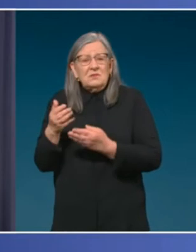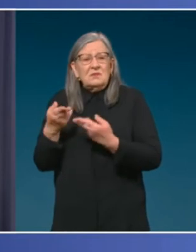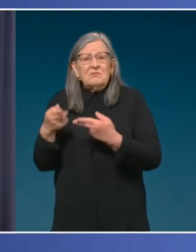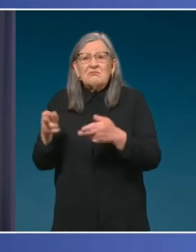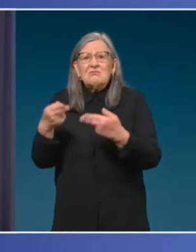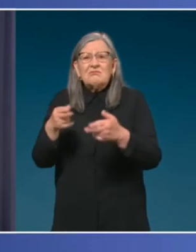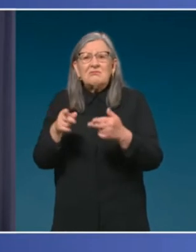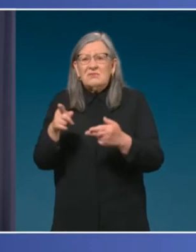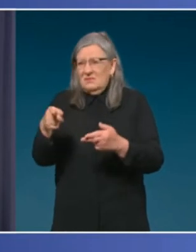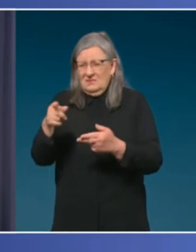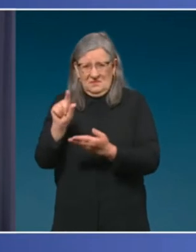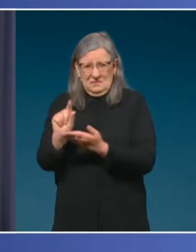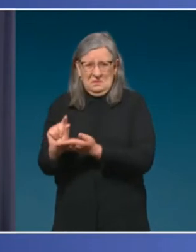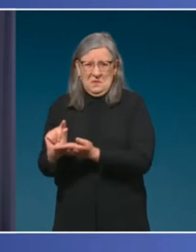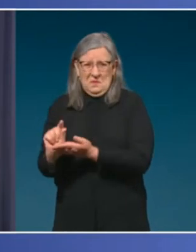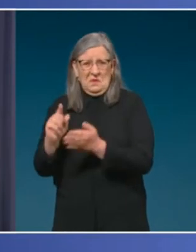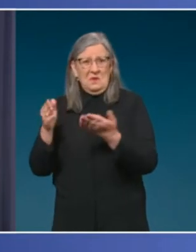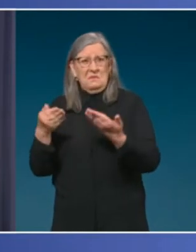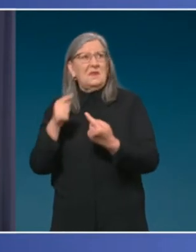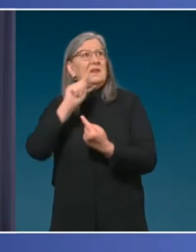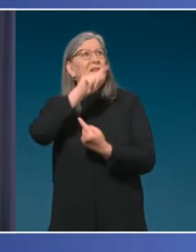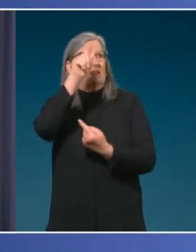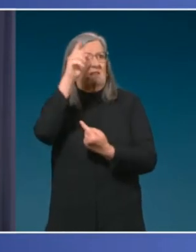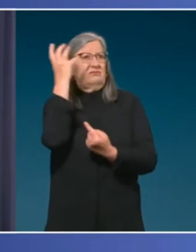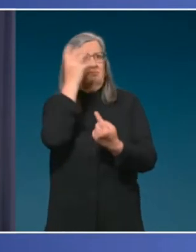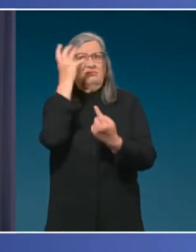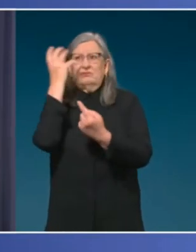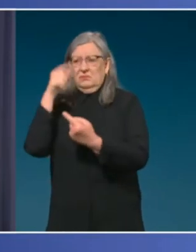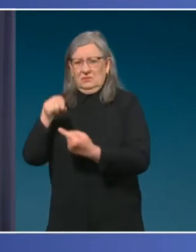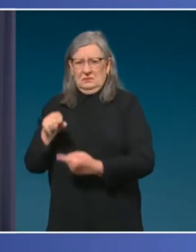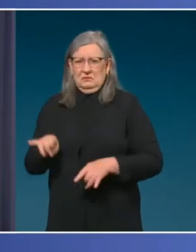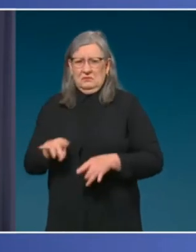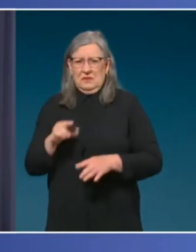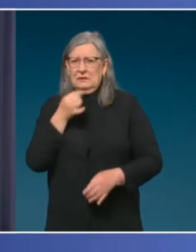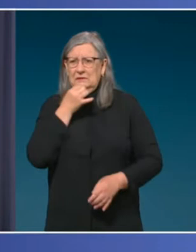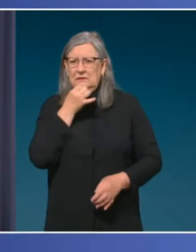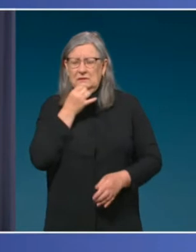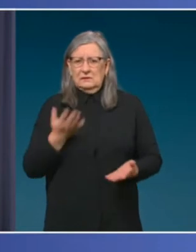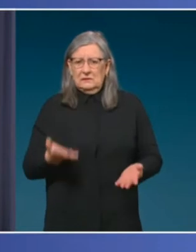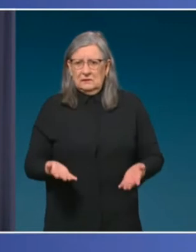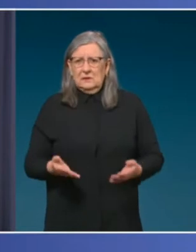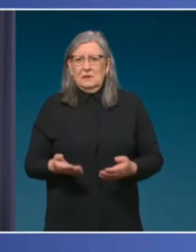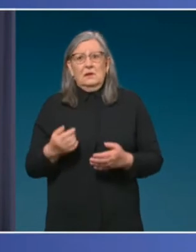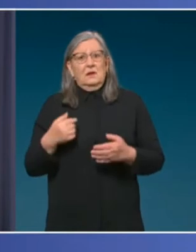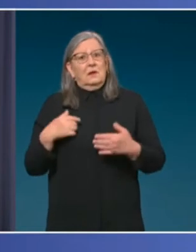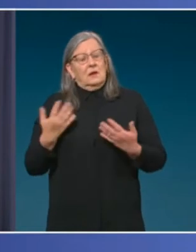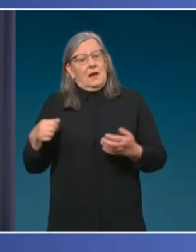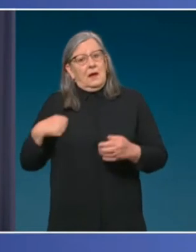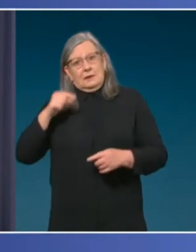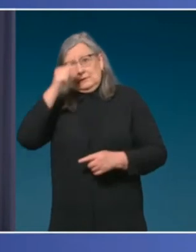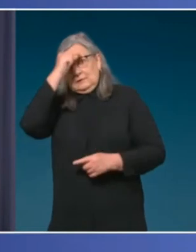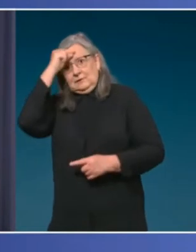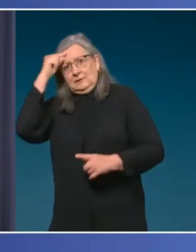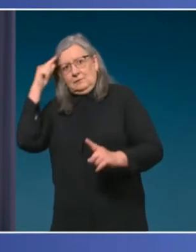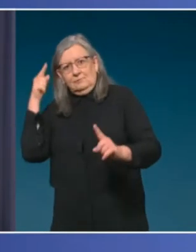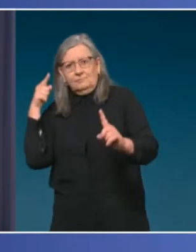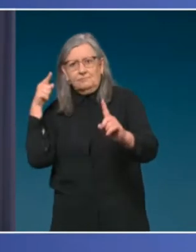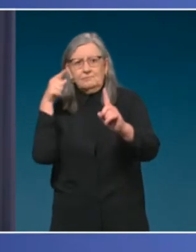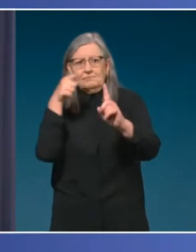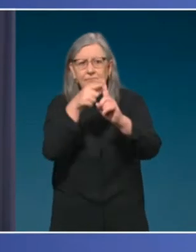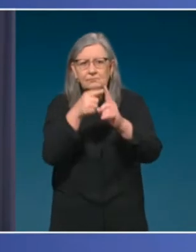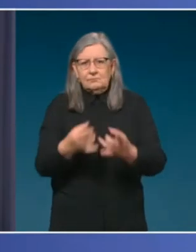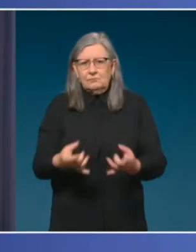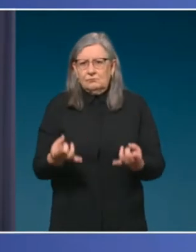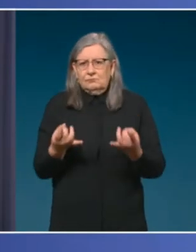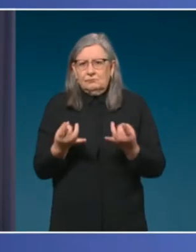that those trends will continue. Nevertheless, our goal has been to be prepared for emerging